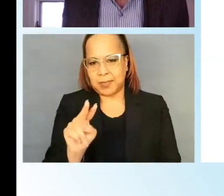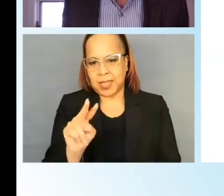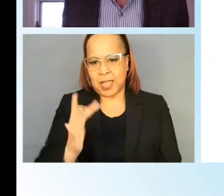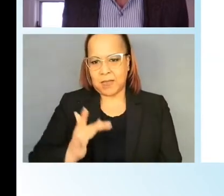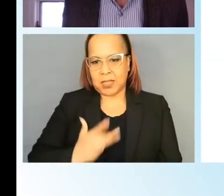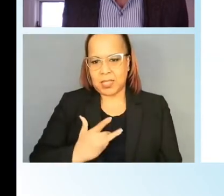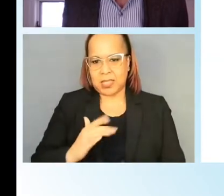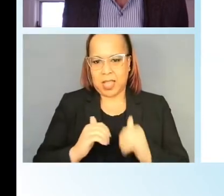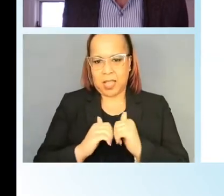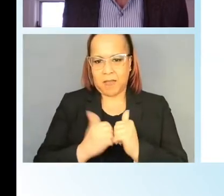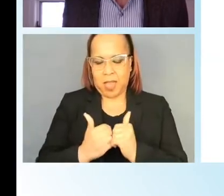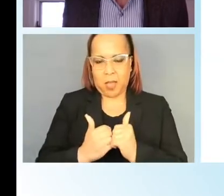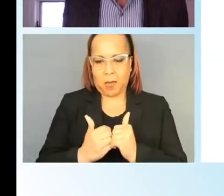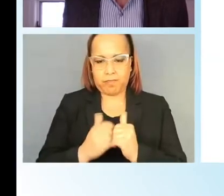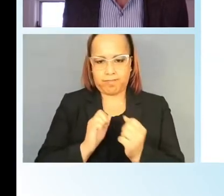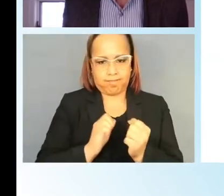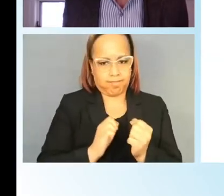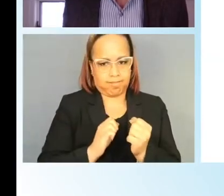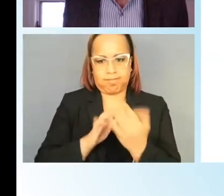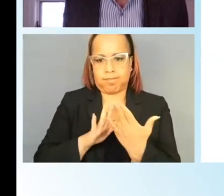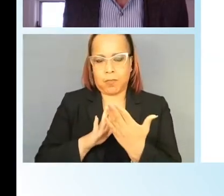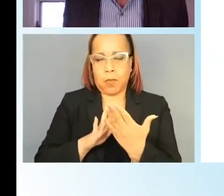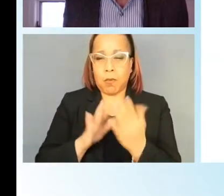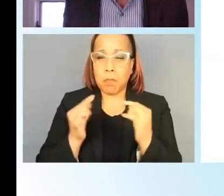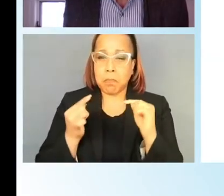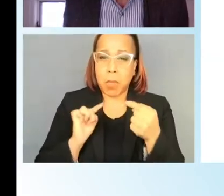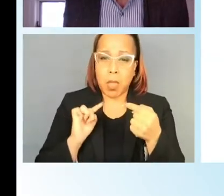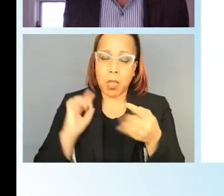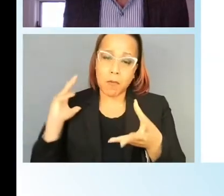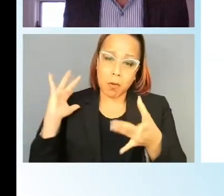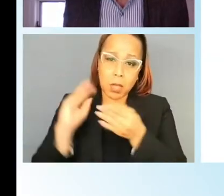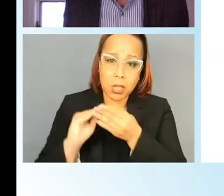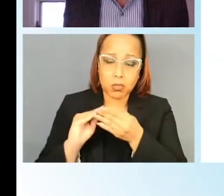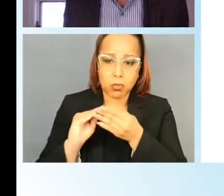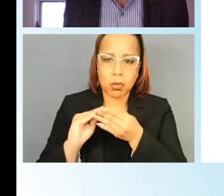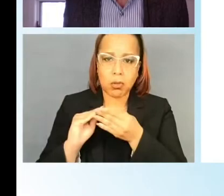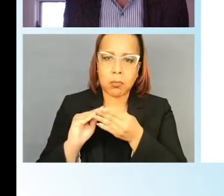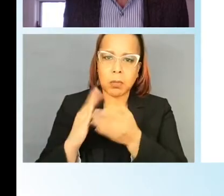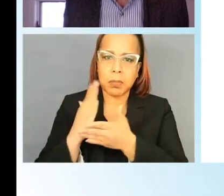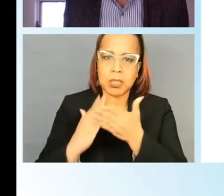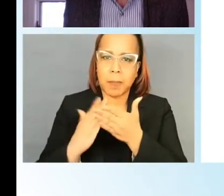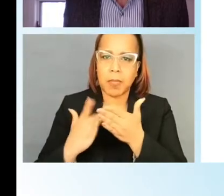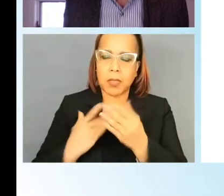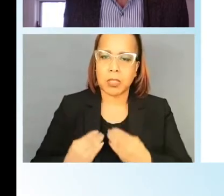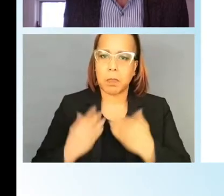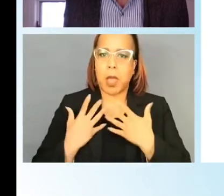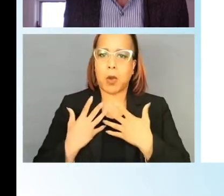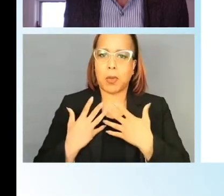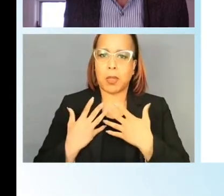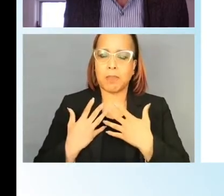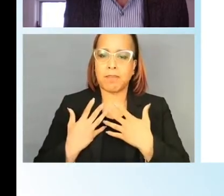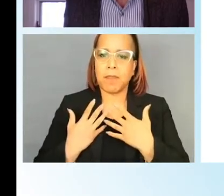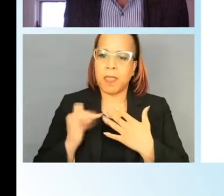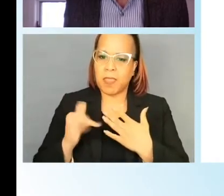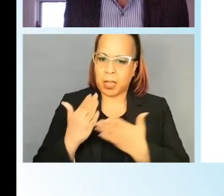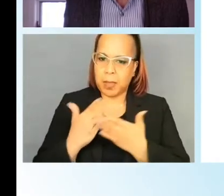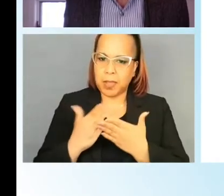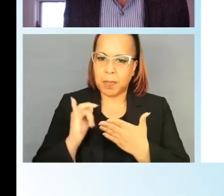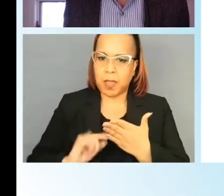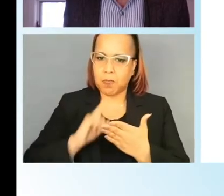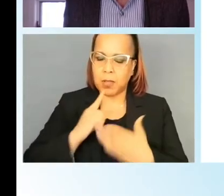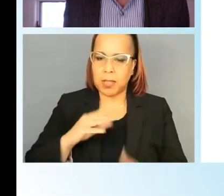facing painful histories can be something that's inspiring, how facing painful histories can be something that's